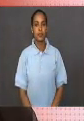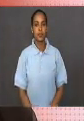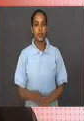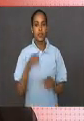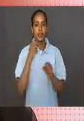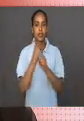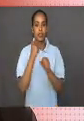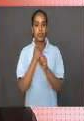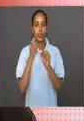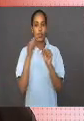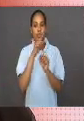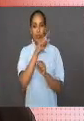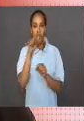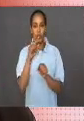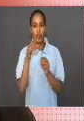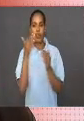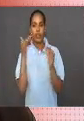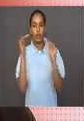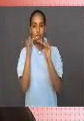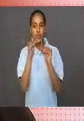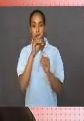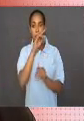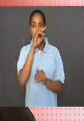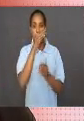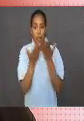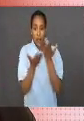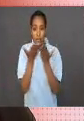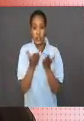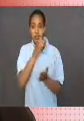Did your equation balance?